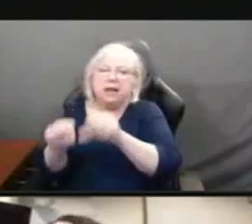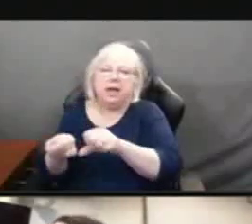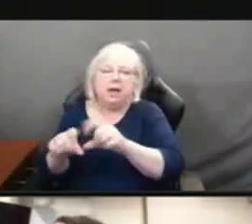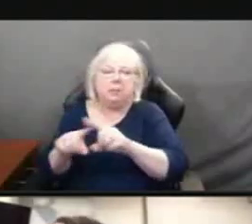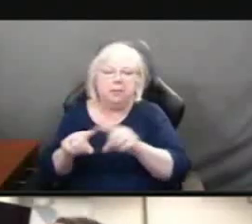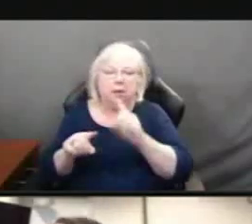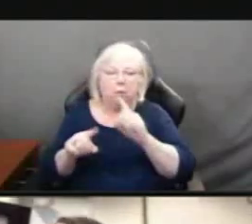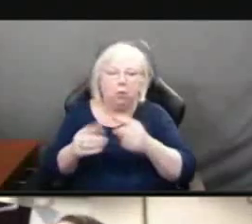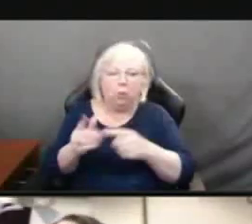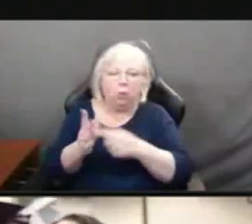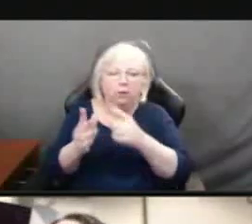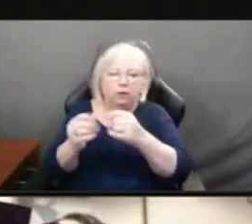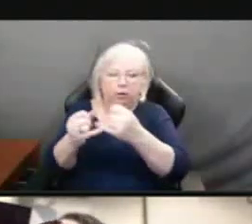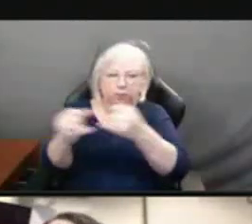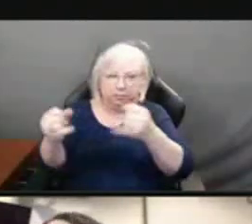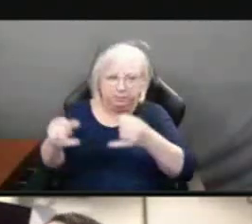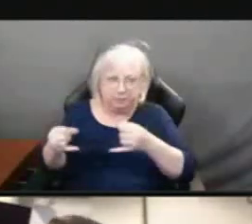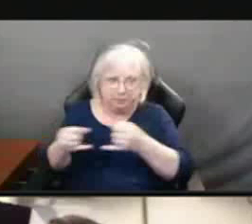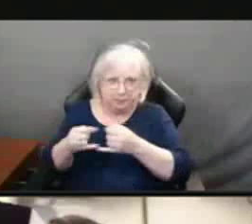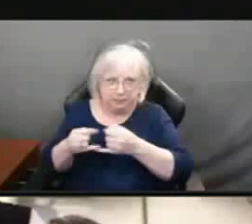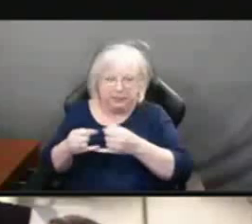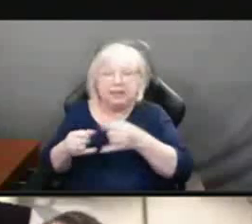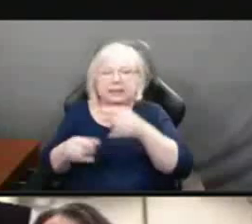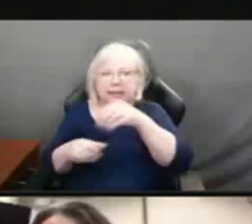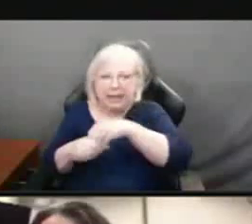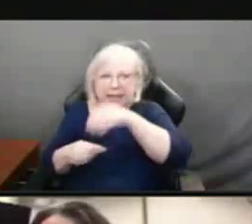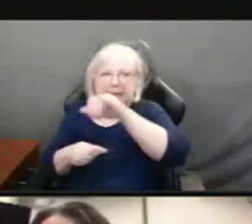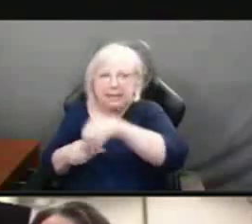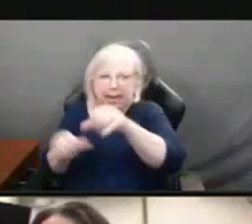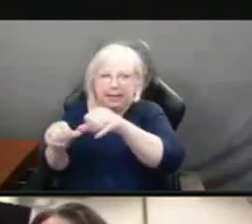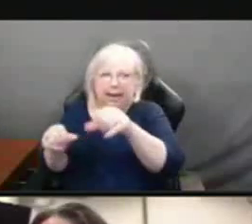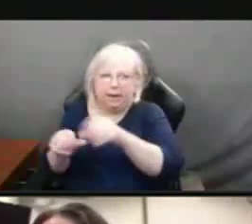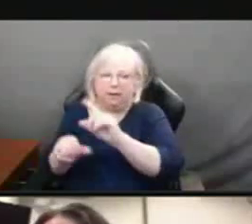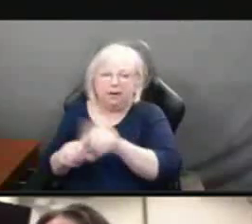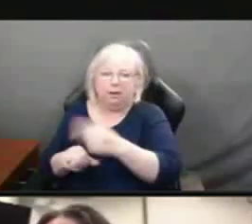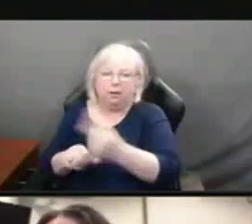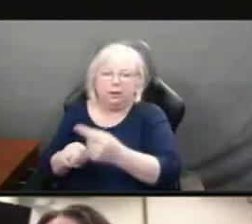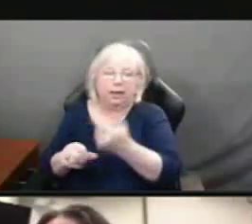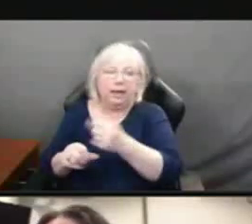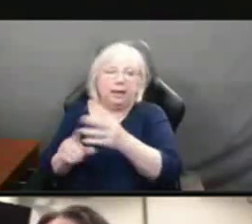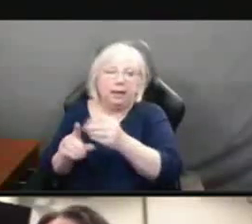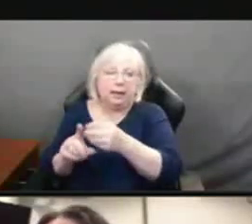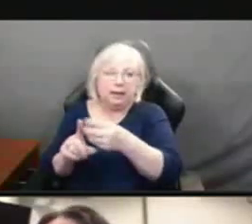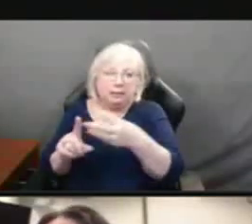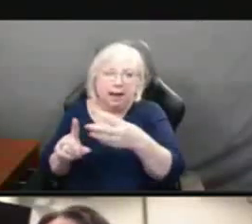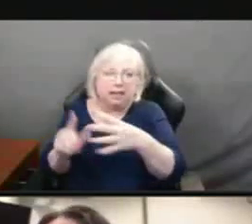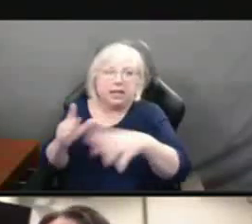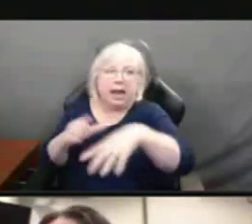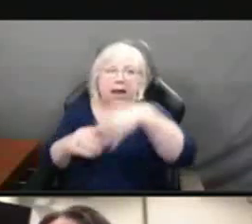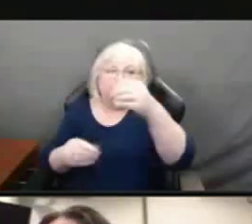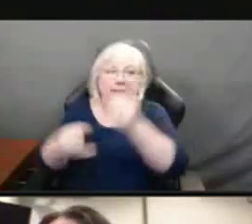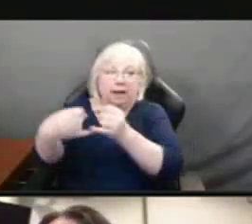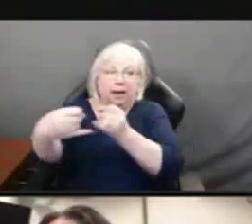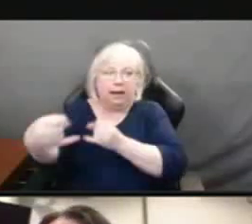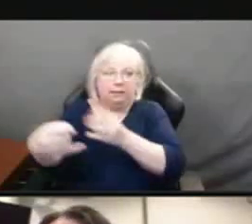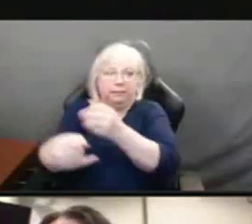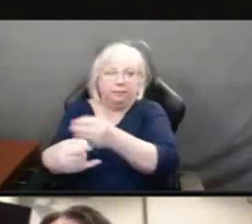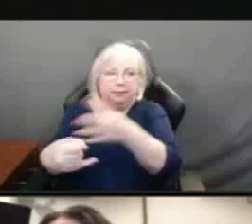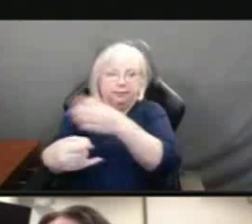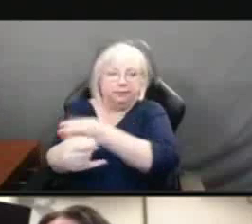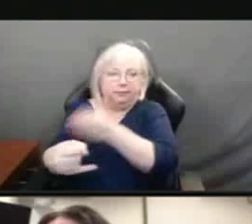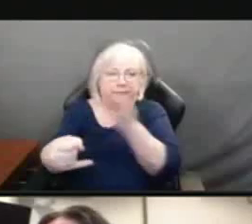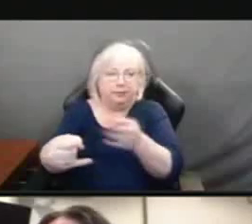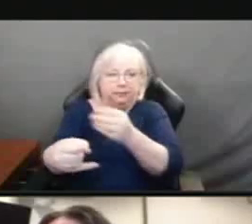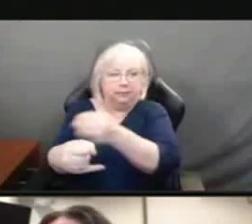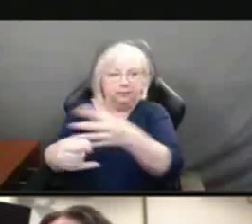planned development, it is within that area. Any expansion outside of that area that we talked about, that